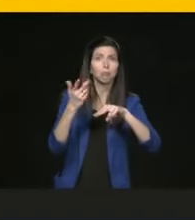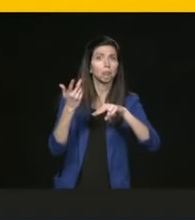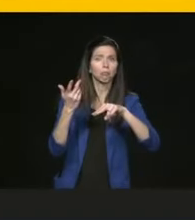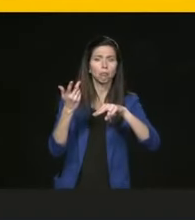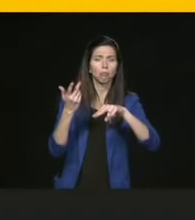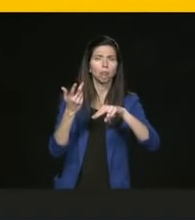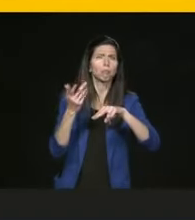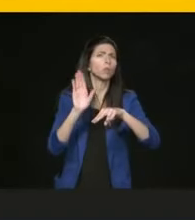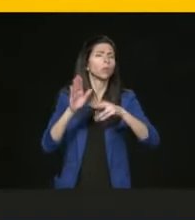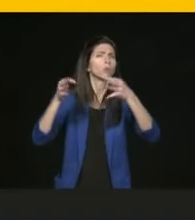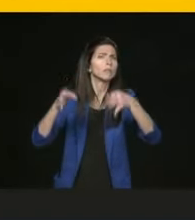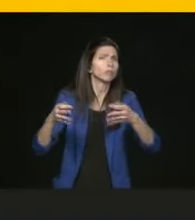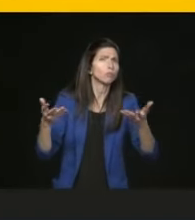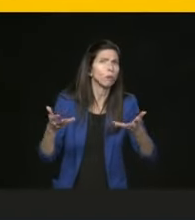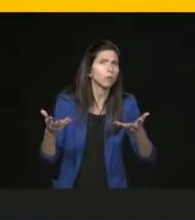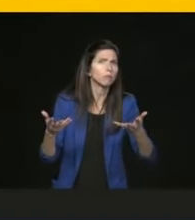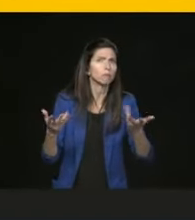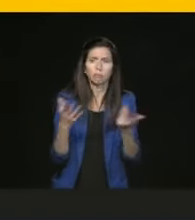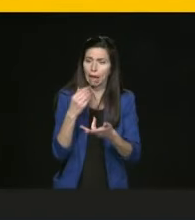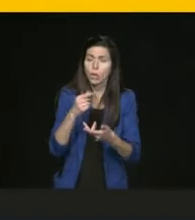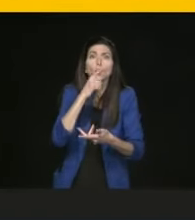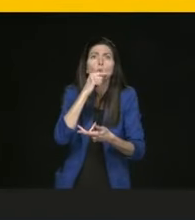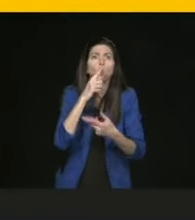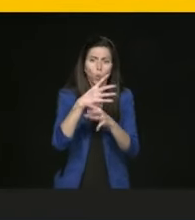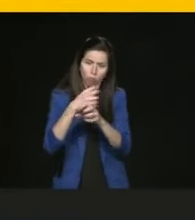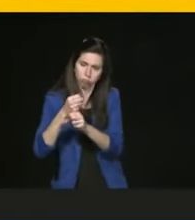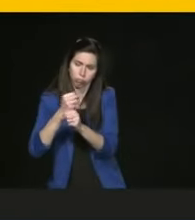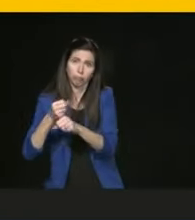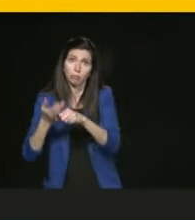which workers will receive these top-ups? Answer.